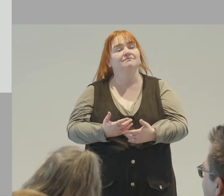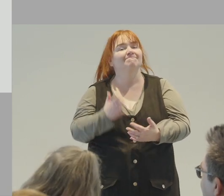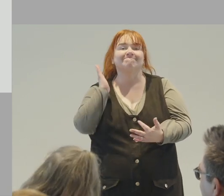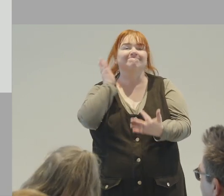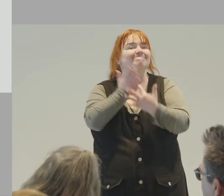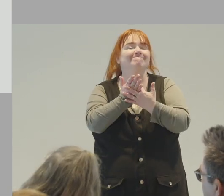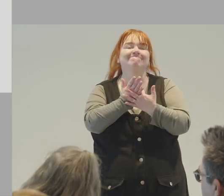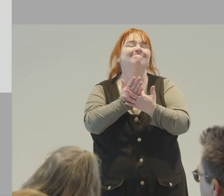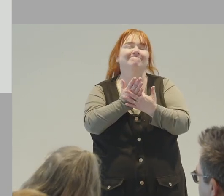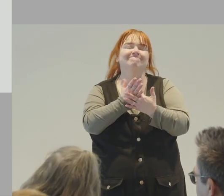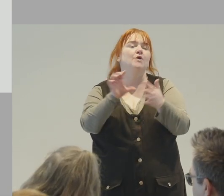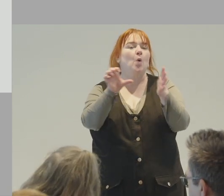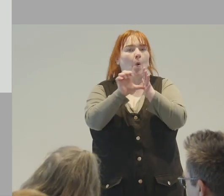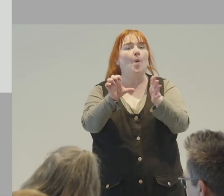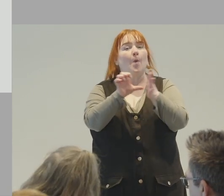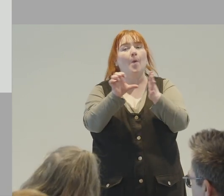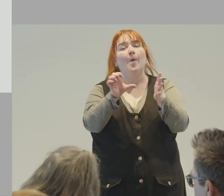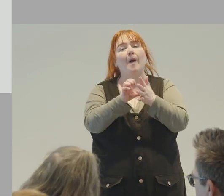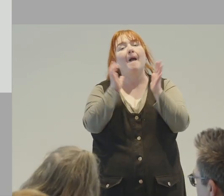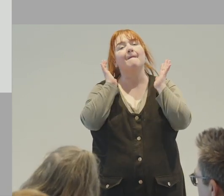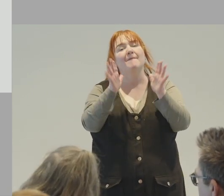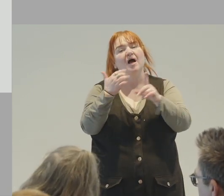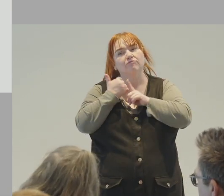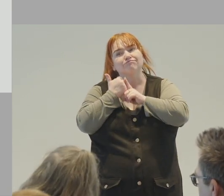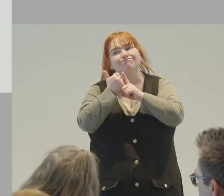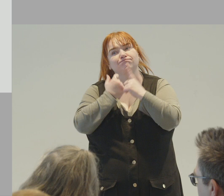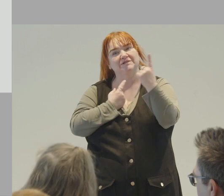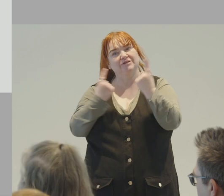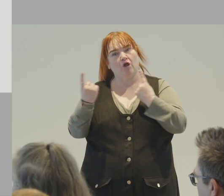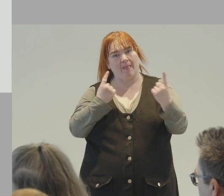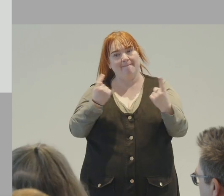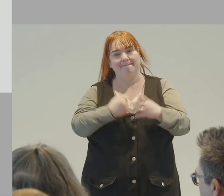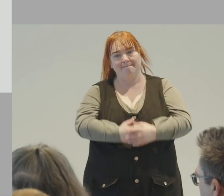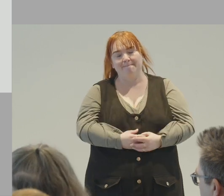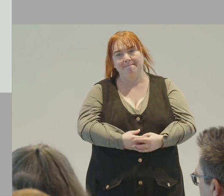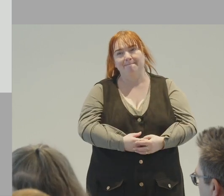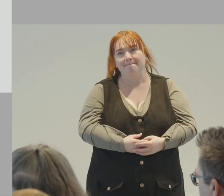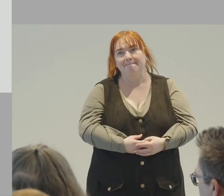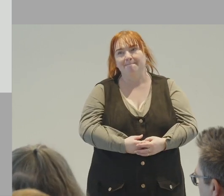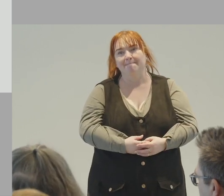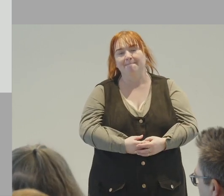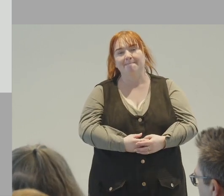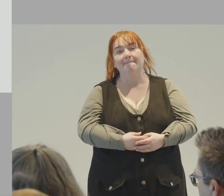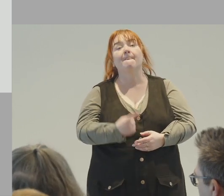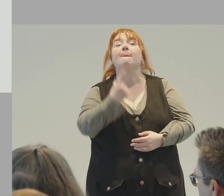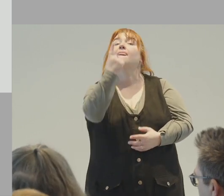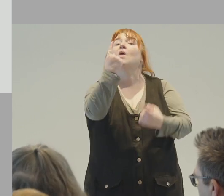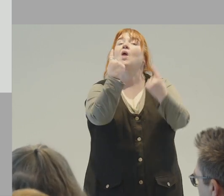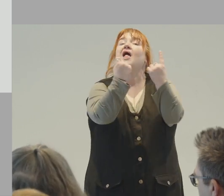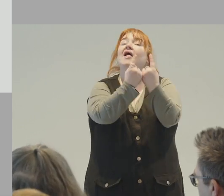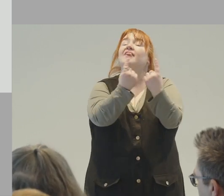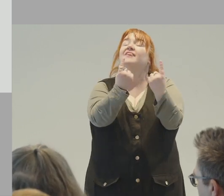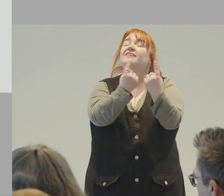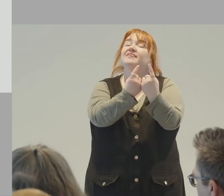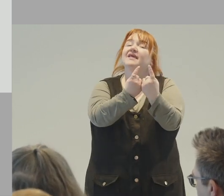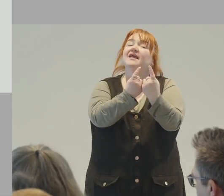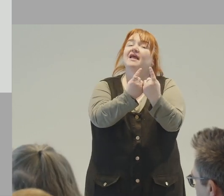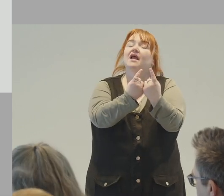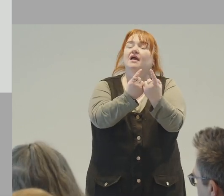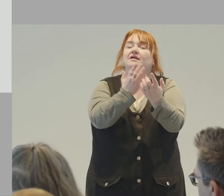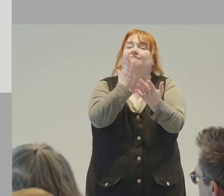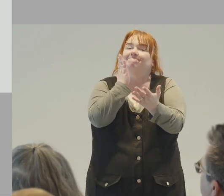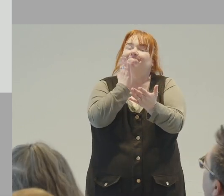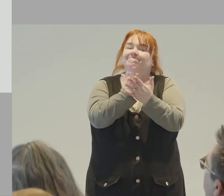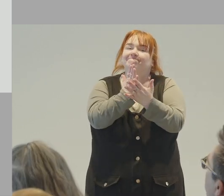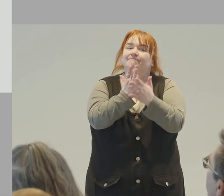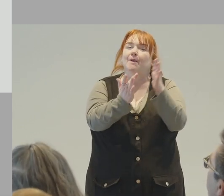inaccessible, but you know, we're all in this together. There's support out there, keep pushing through. One thing I always say at the start of this as well, is to use Access to